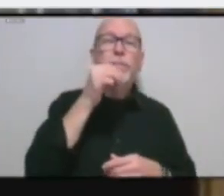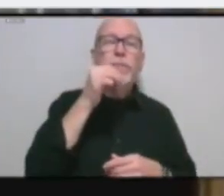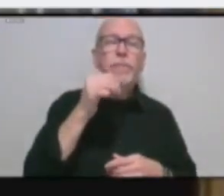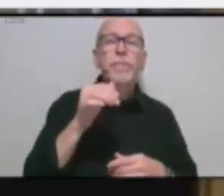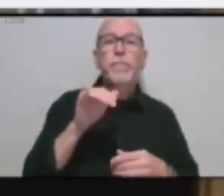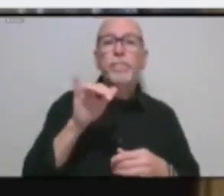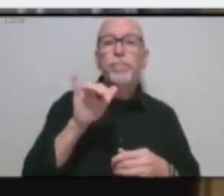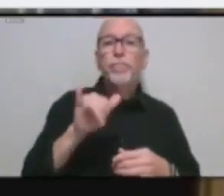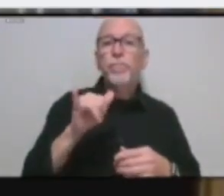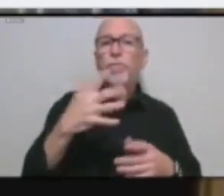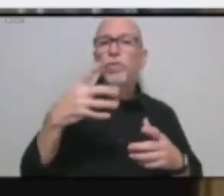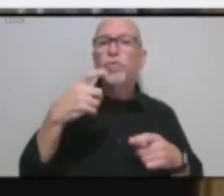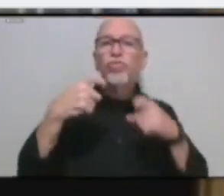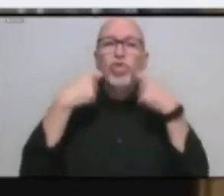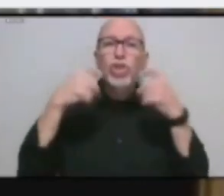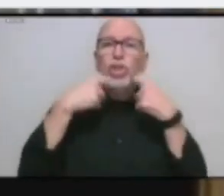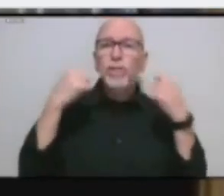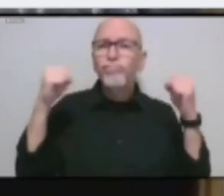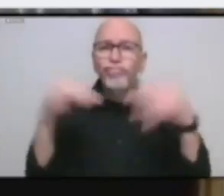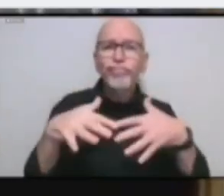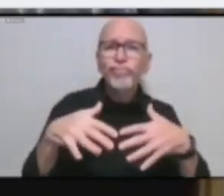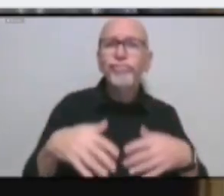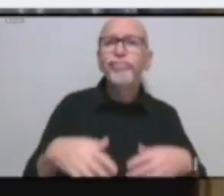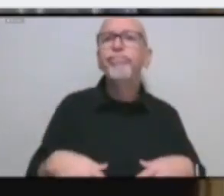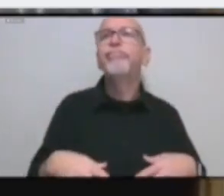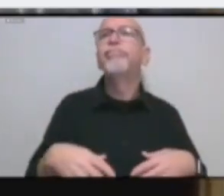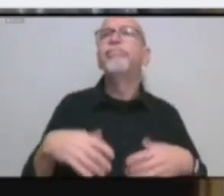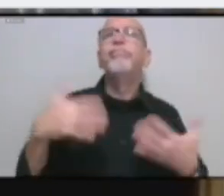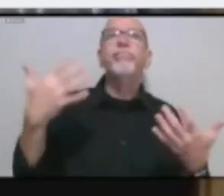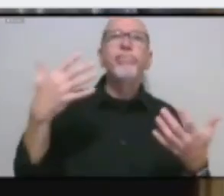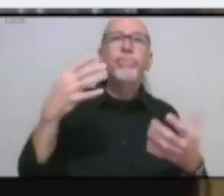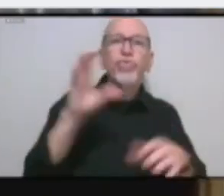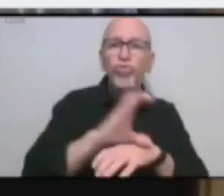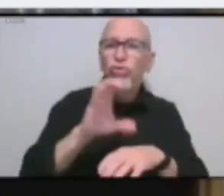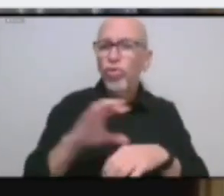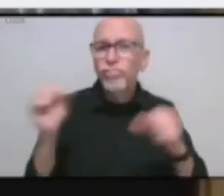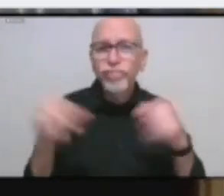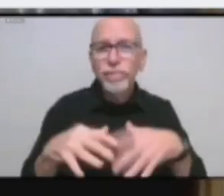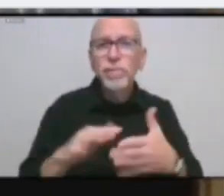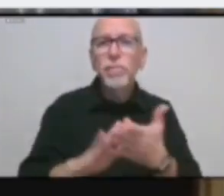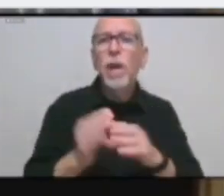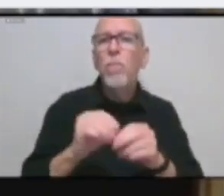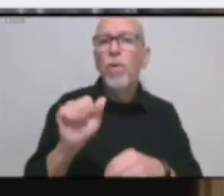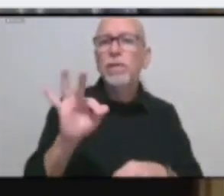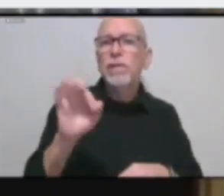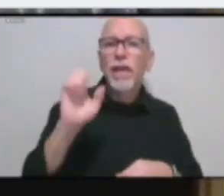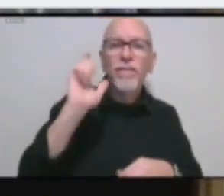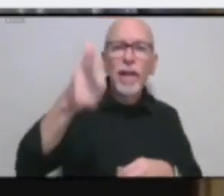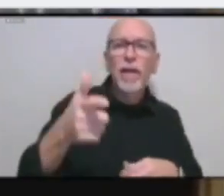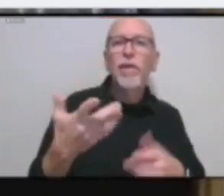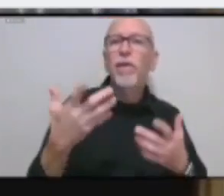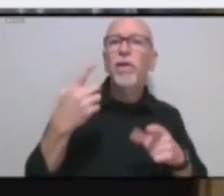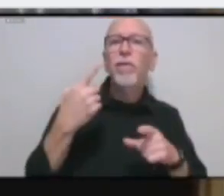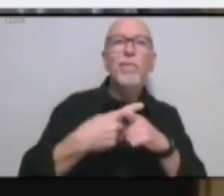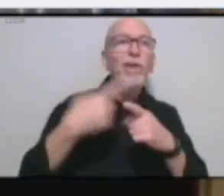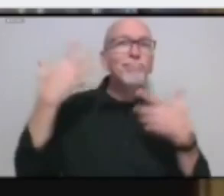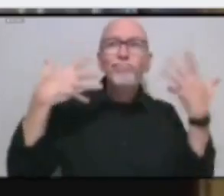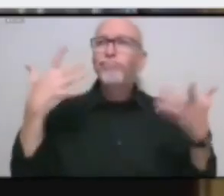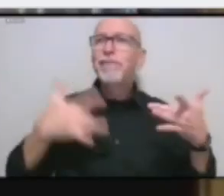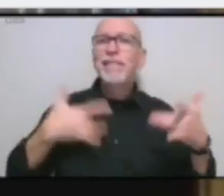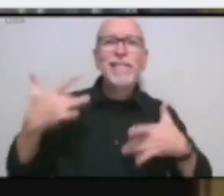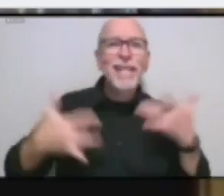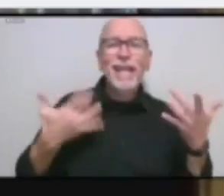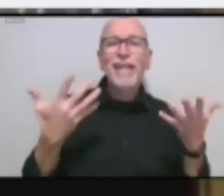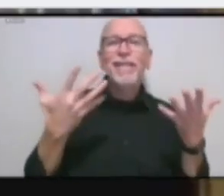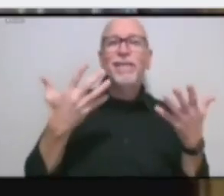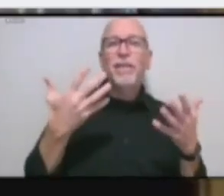packed gyms and packed churches become safe to do, all that hysteria that comes with it,